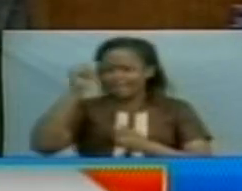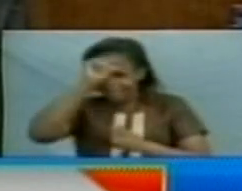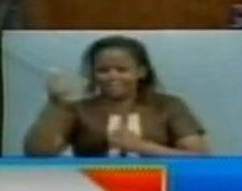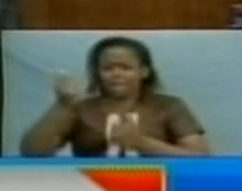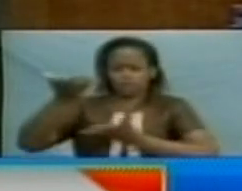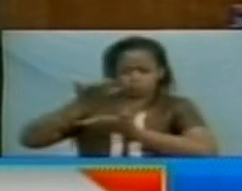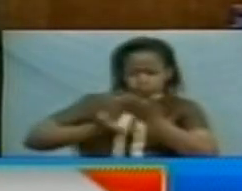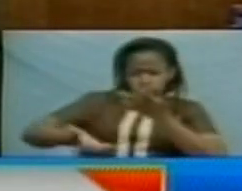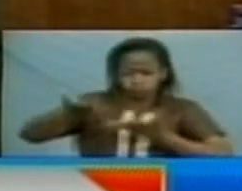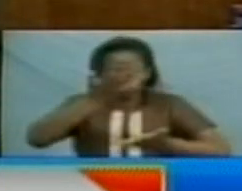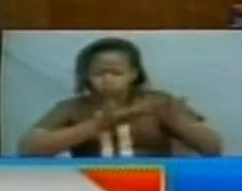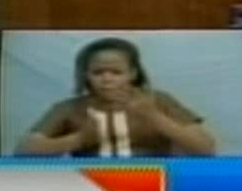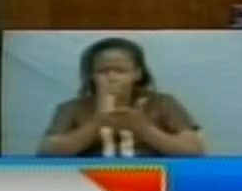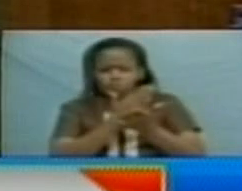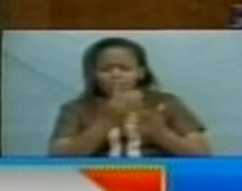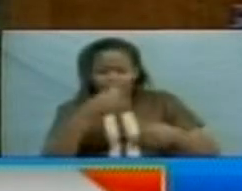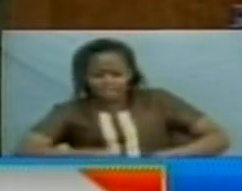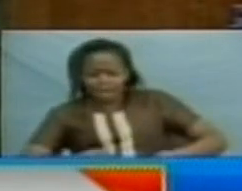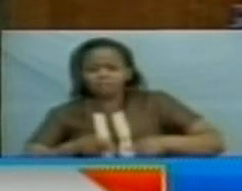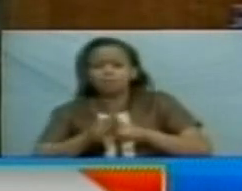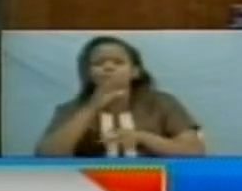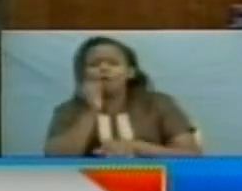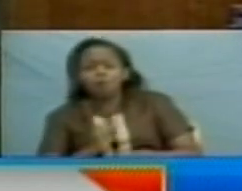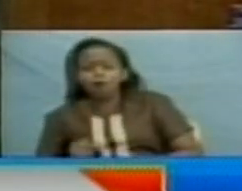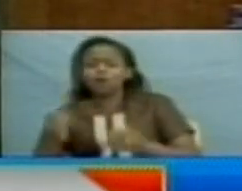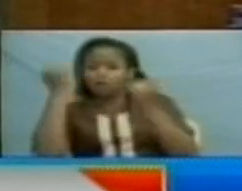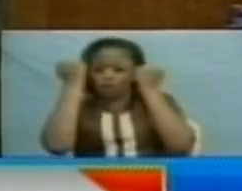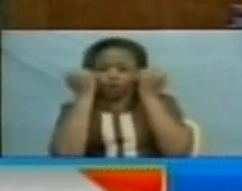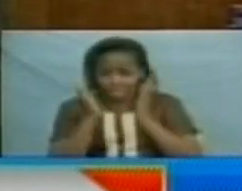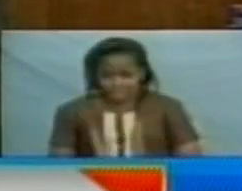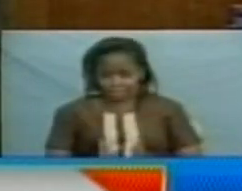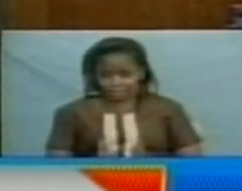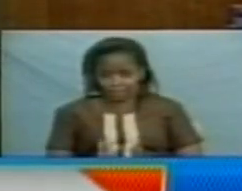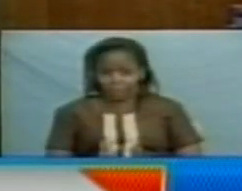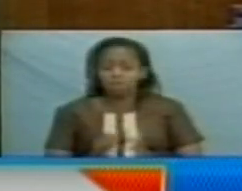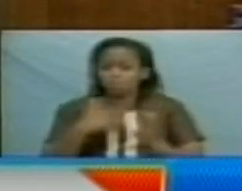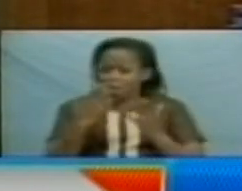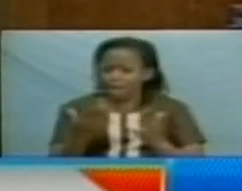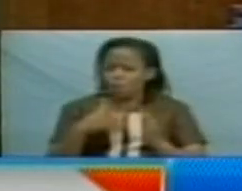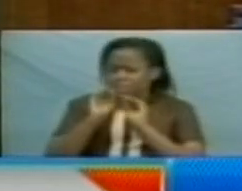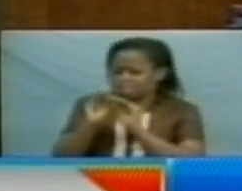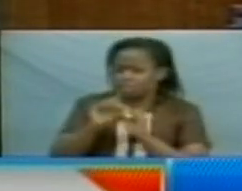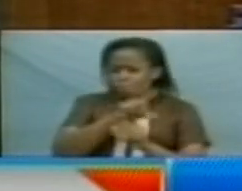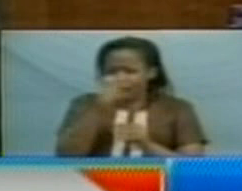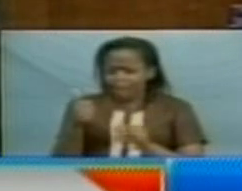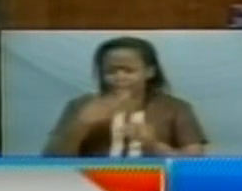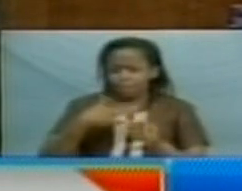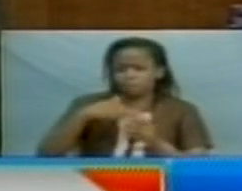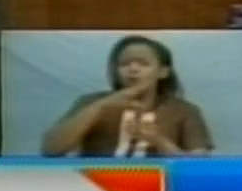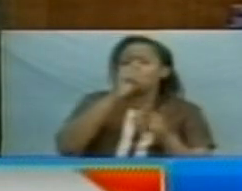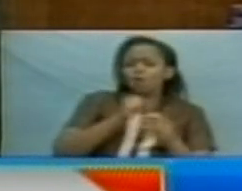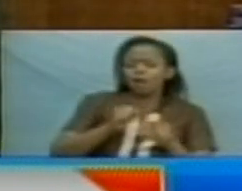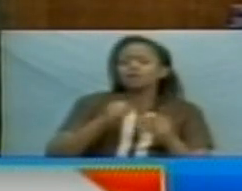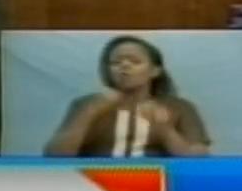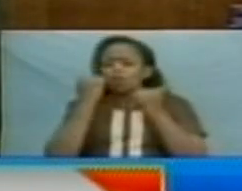between the young and the older council. The mentorship that is going on at the bar must be encouraged. You